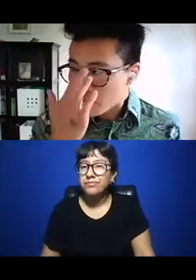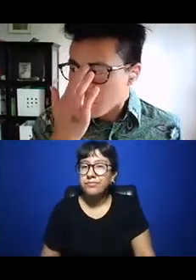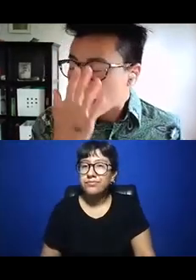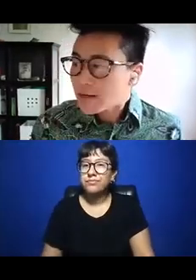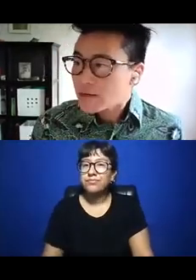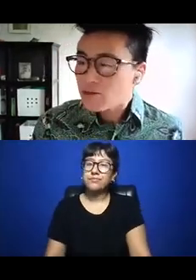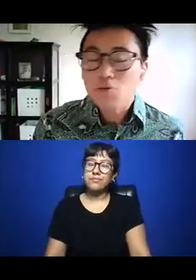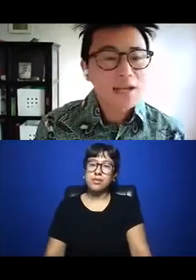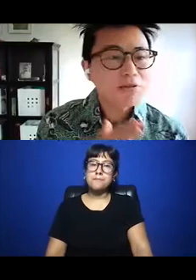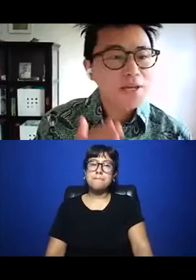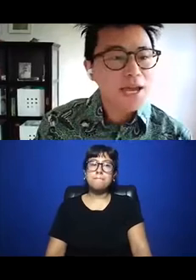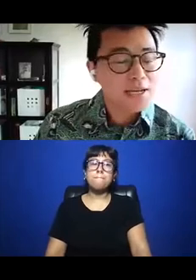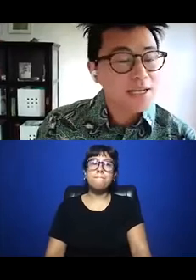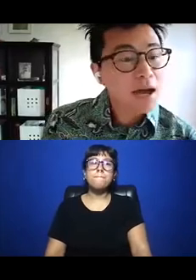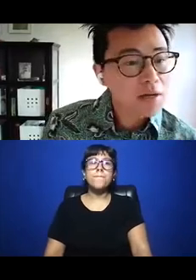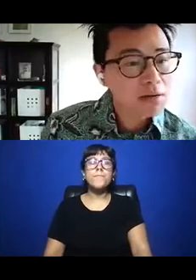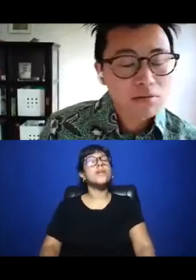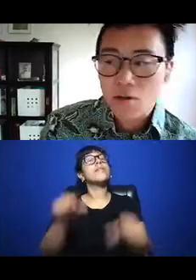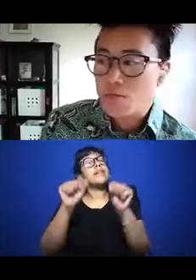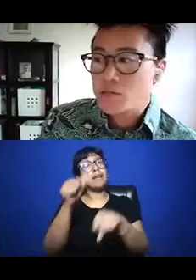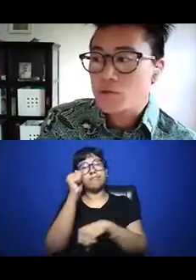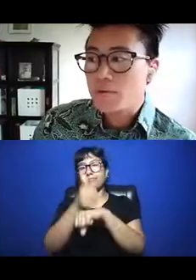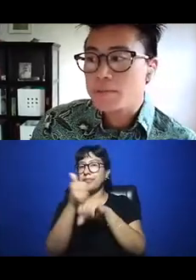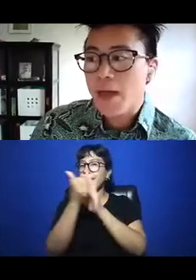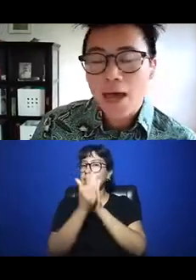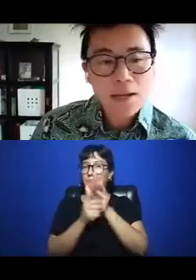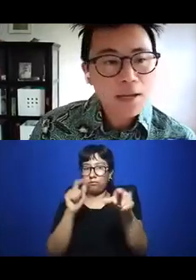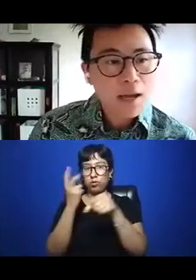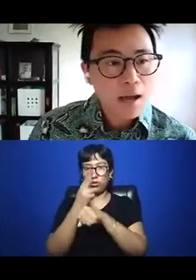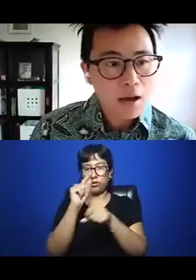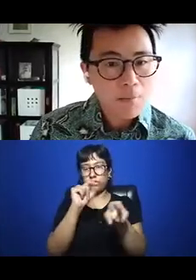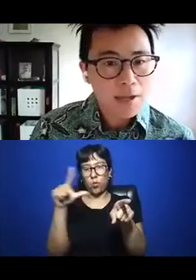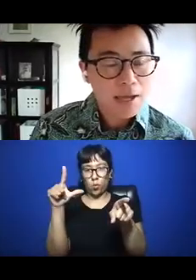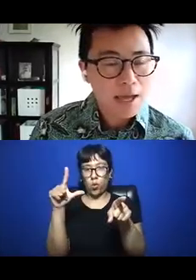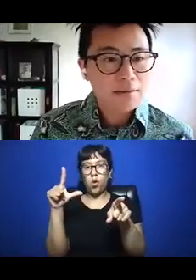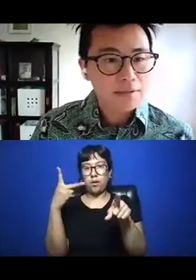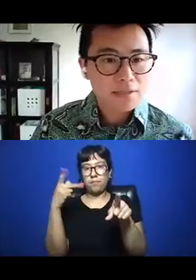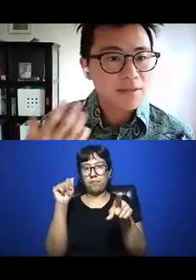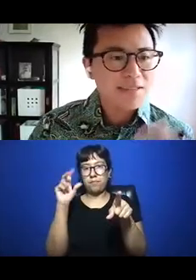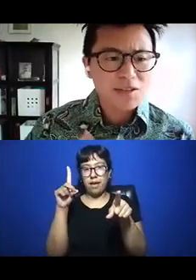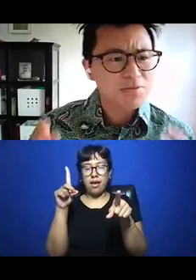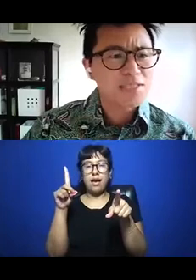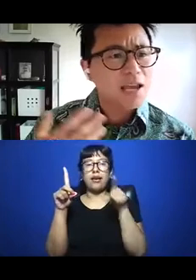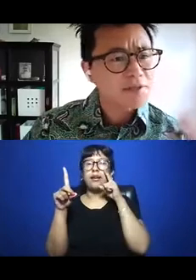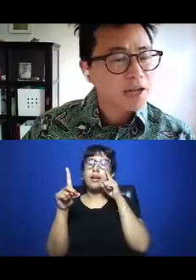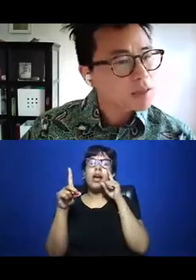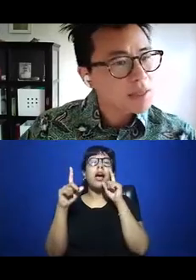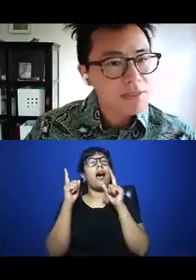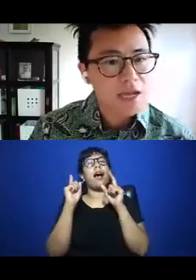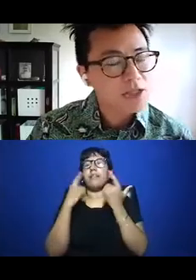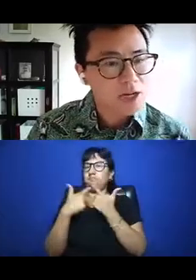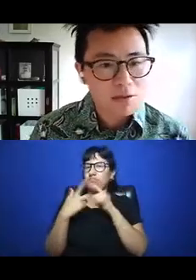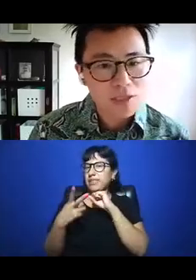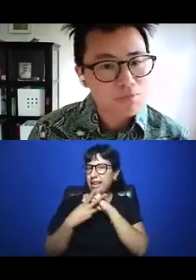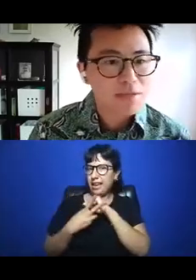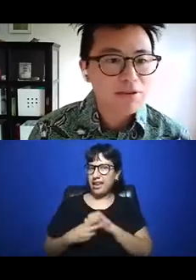If you can create an account on this tool, CryptPad, and then sort of save documents